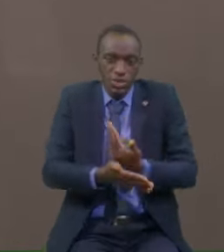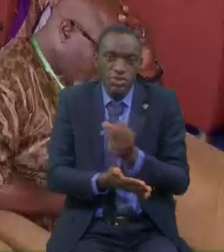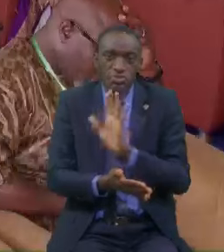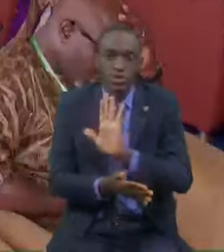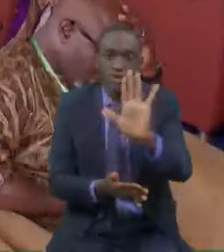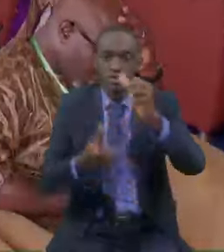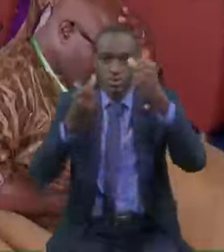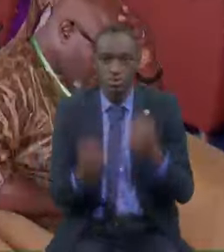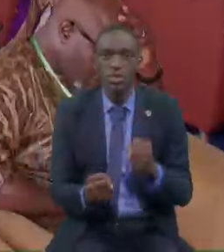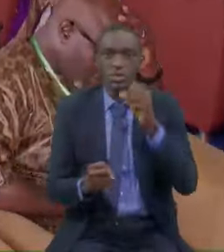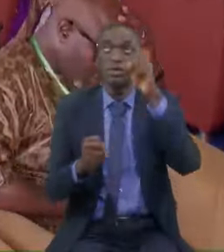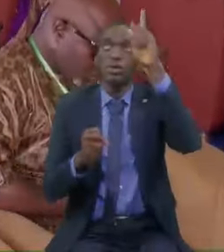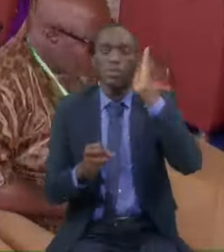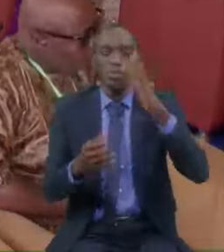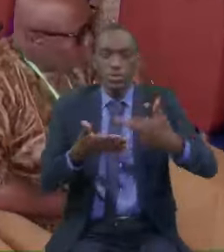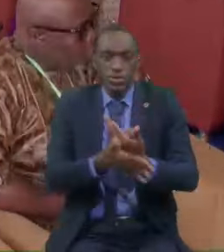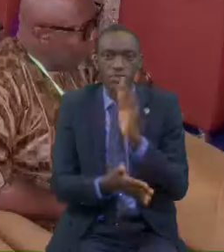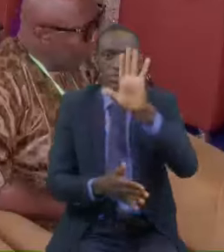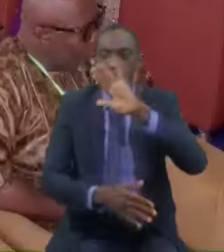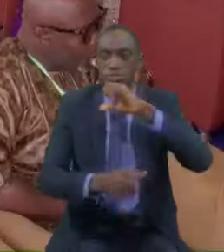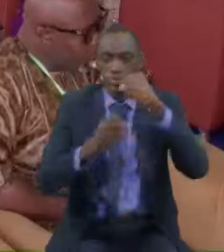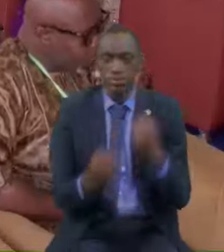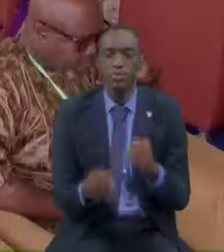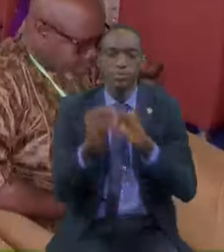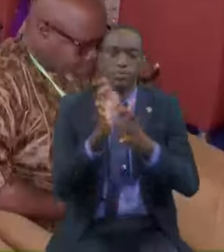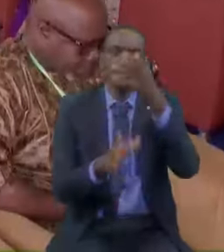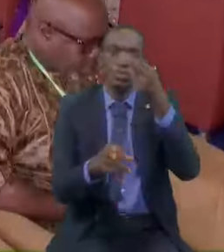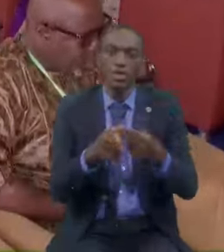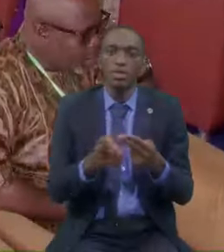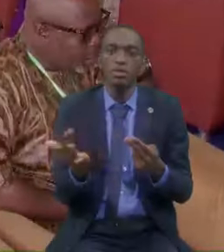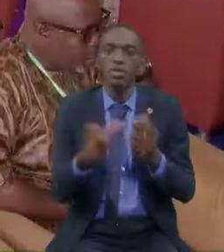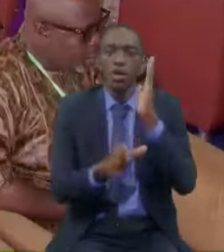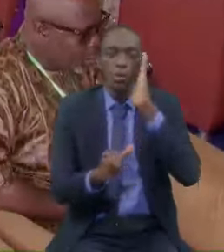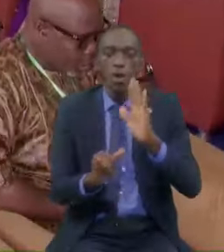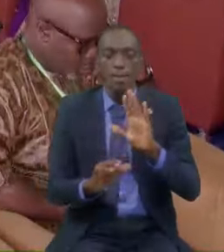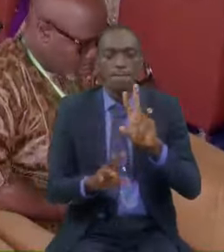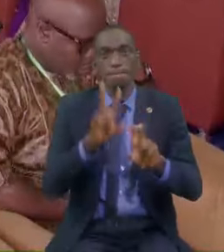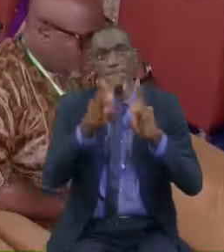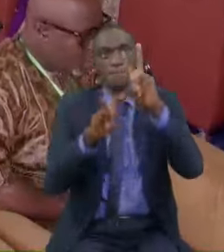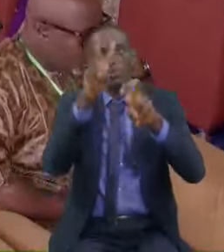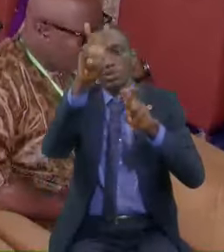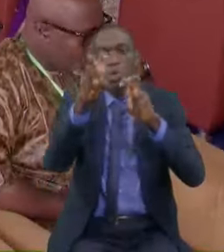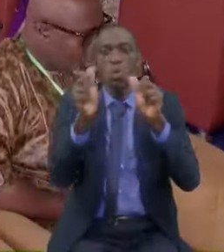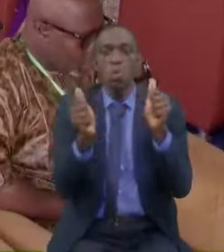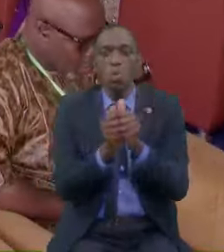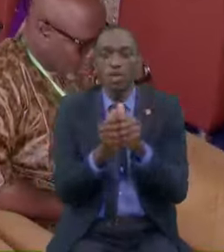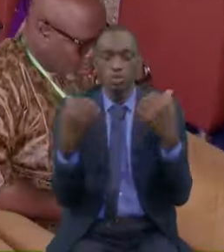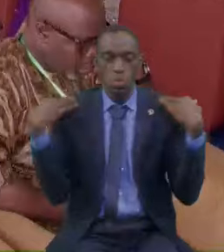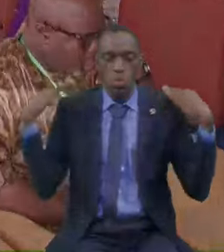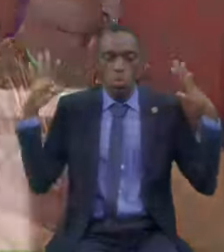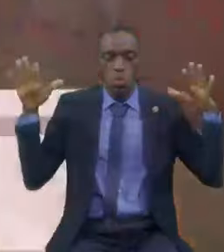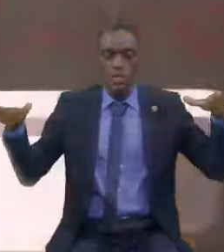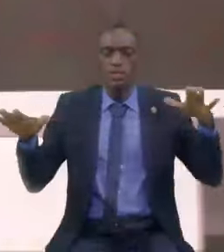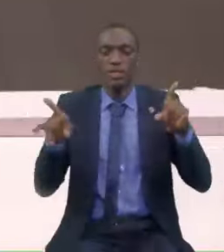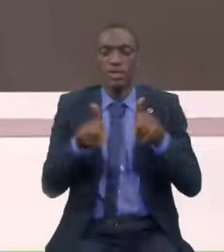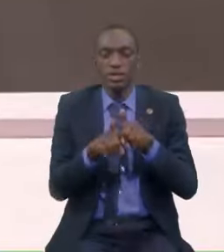strength. They shall mount up with wings as eagles. The reason why we wait on the